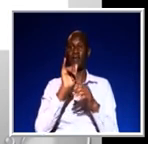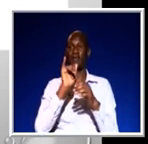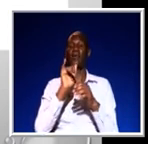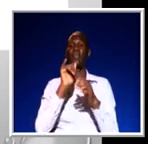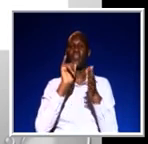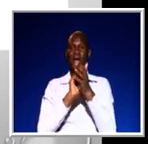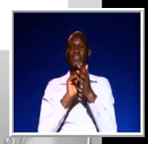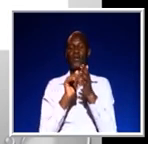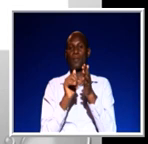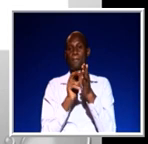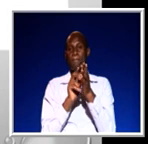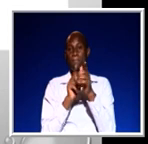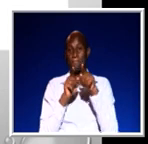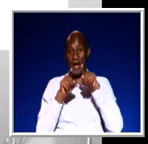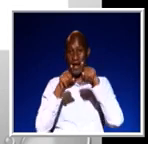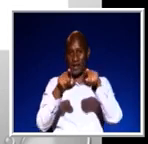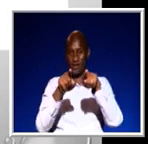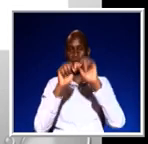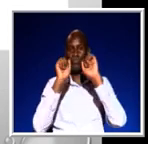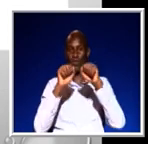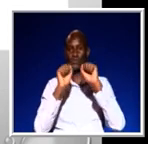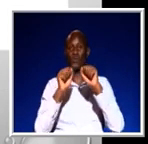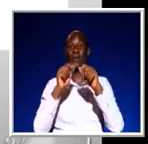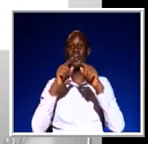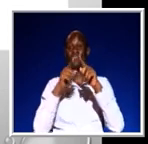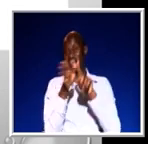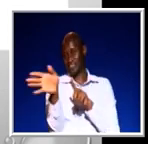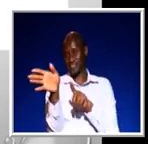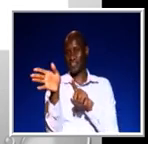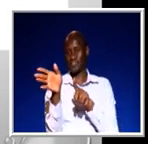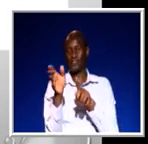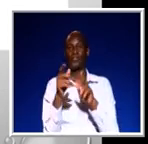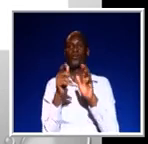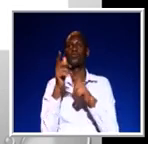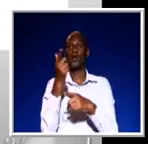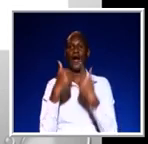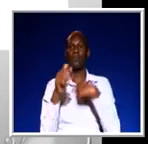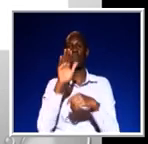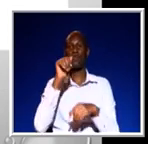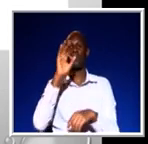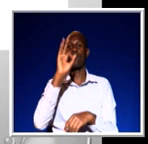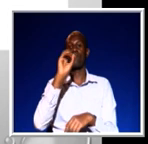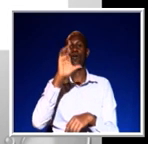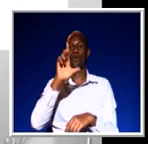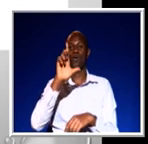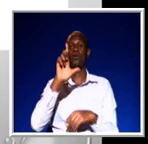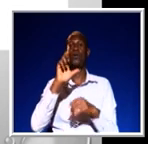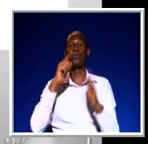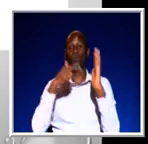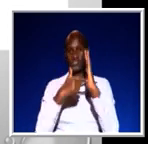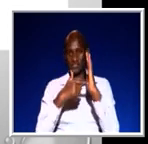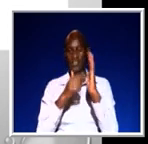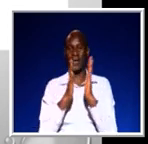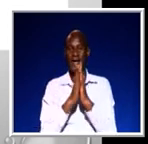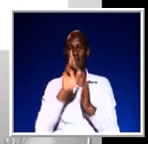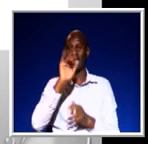is parallel to the principal axis would be refracted to seem to come from the focal point, and